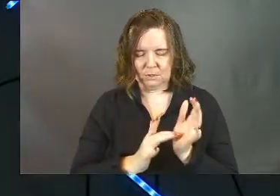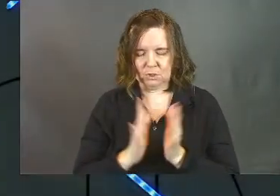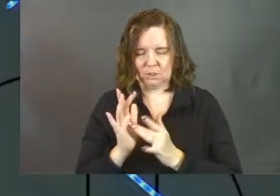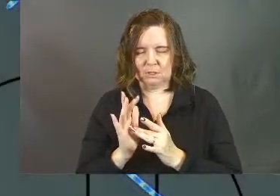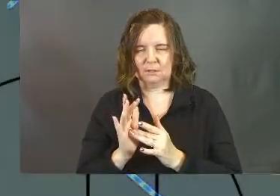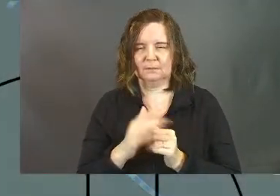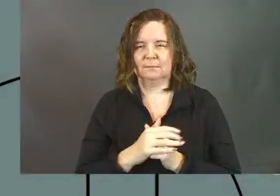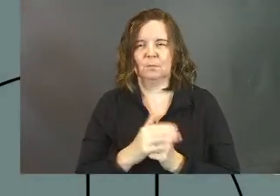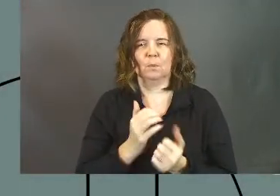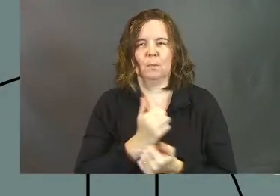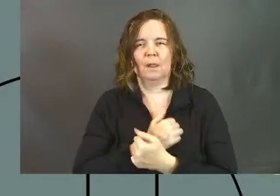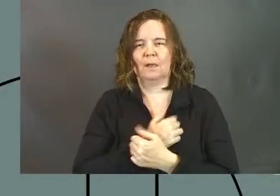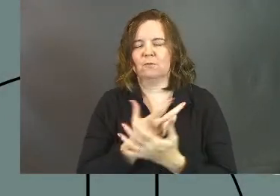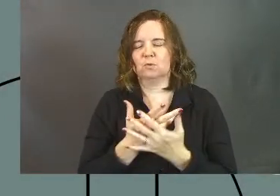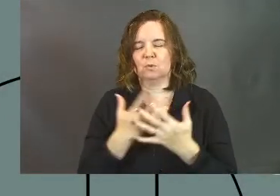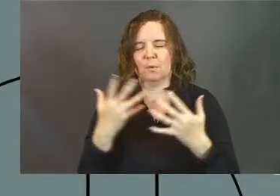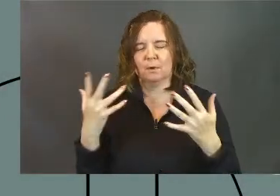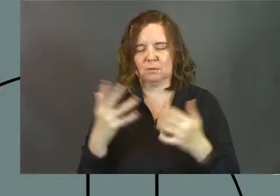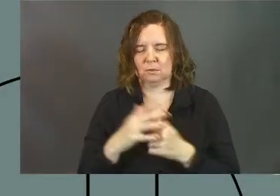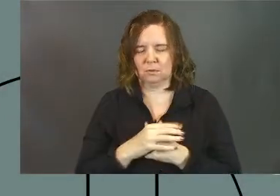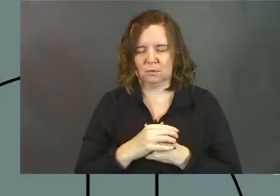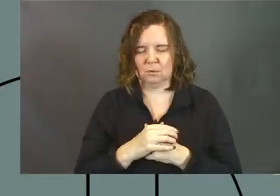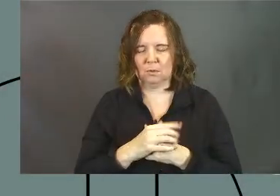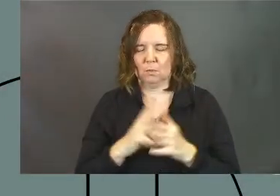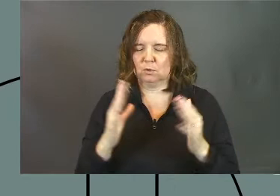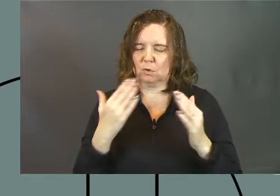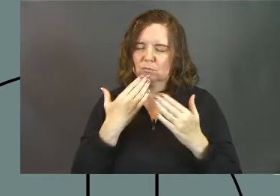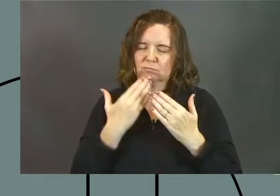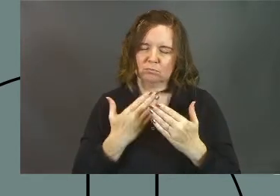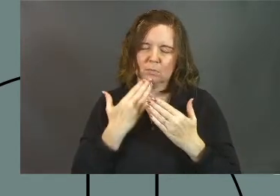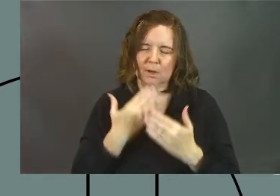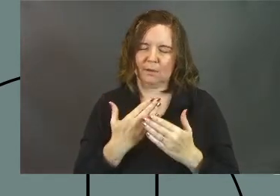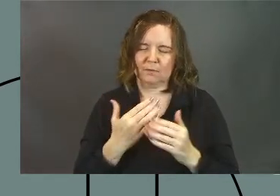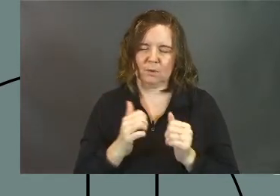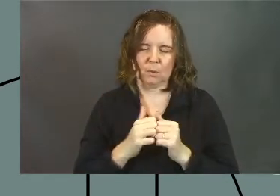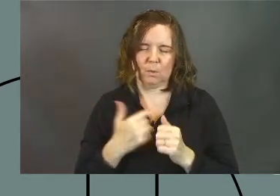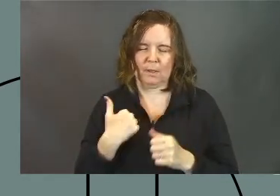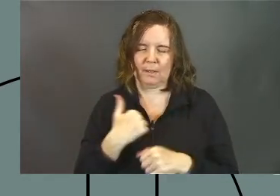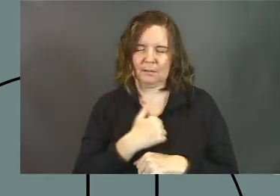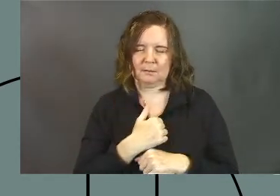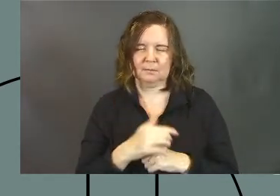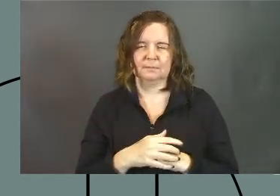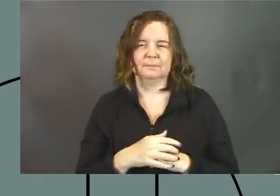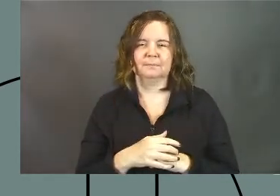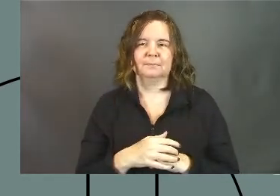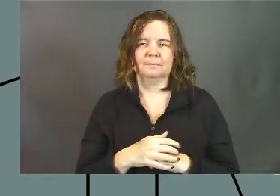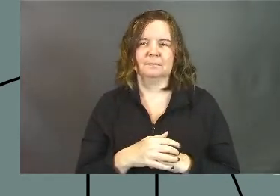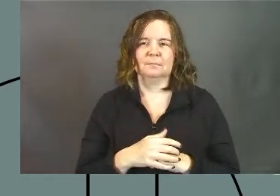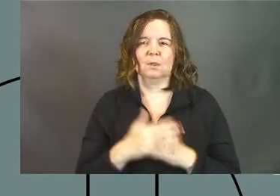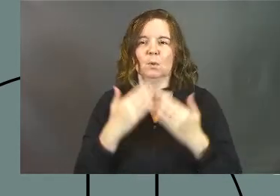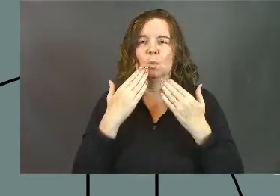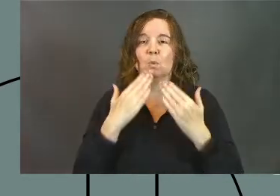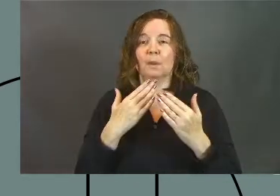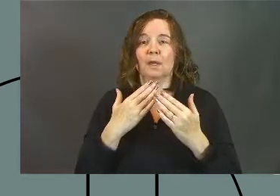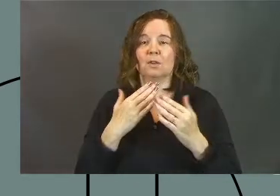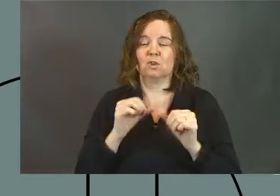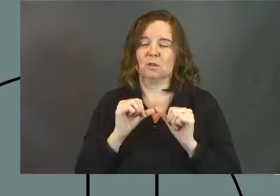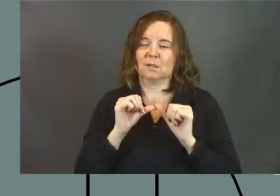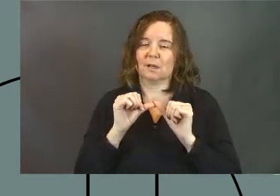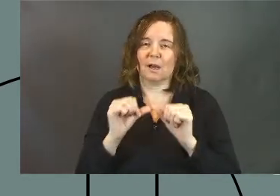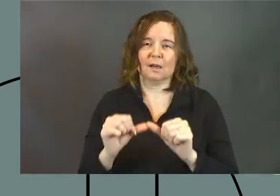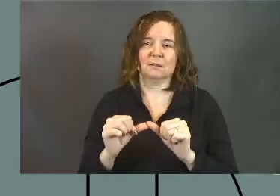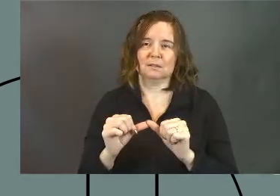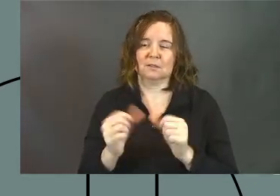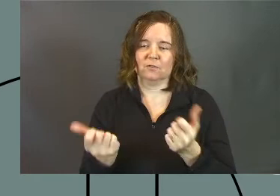Jesus, we love you so much. God, we're so grateful that you're with us. God, we thank you that you're constant